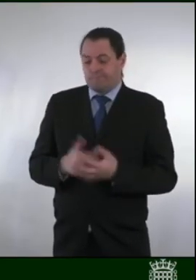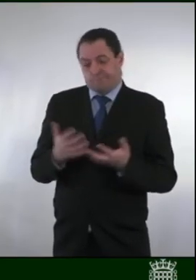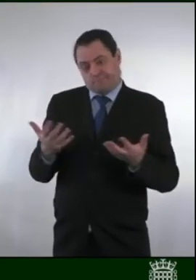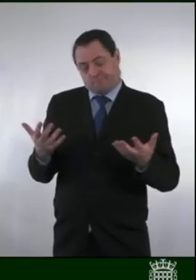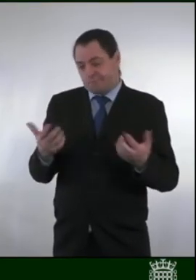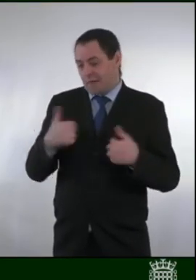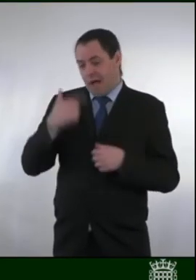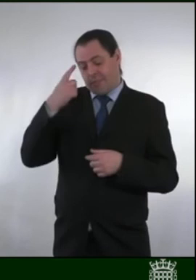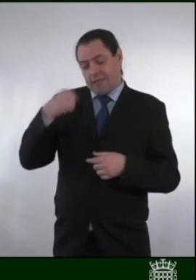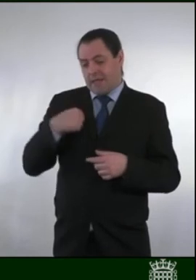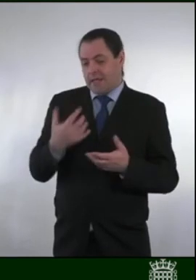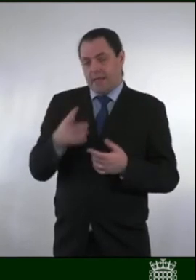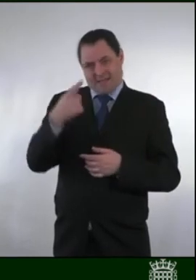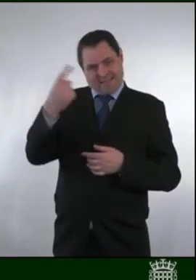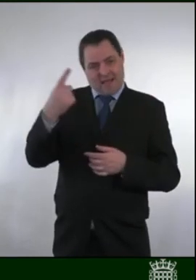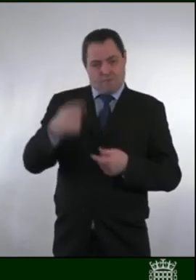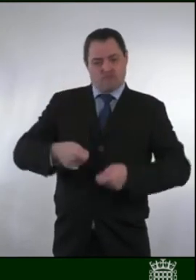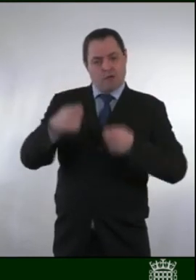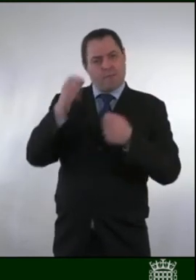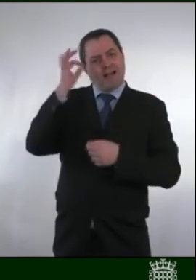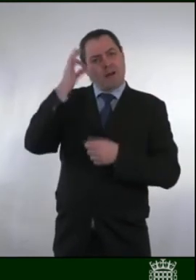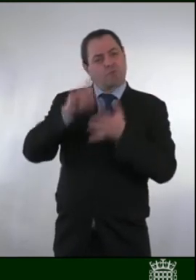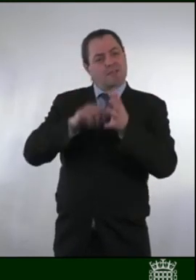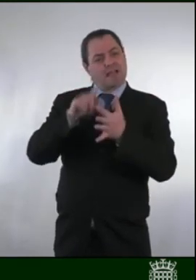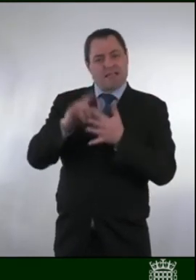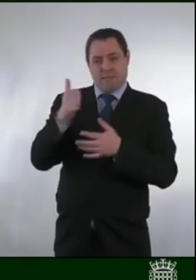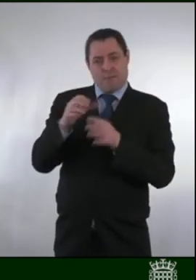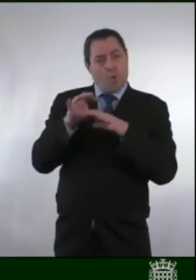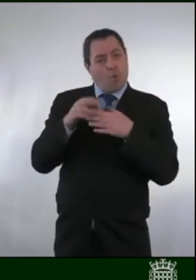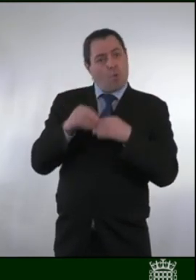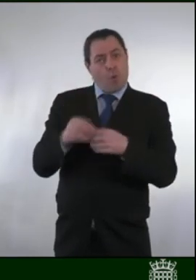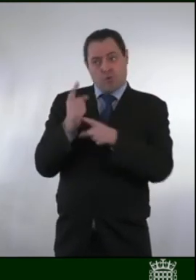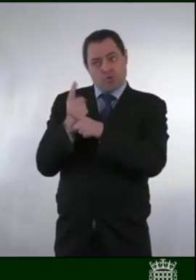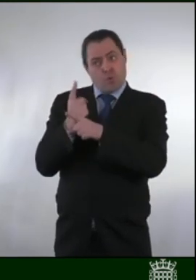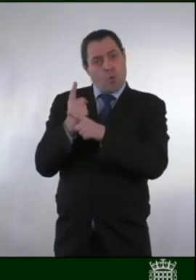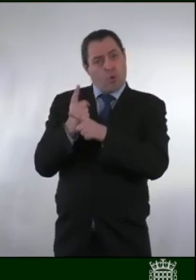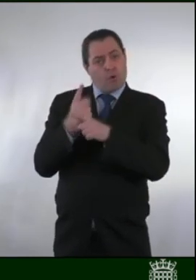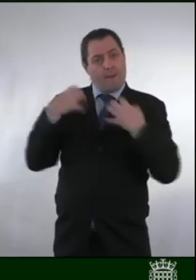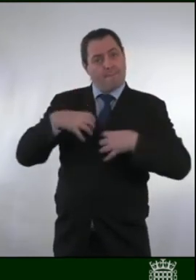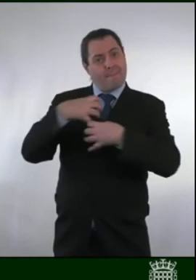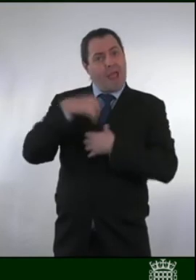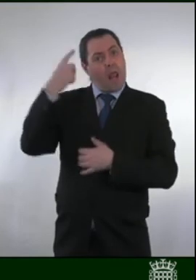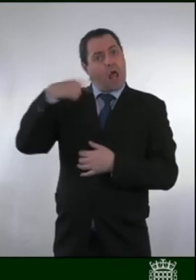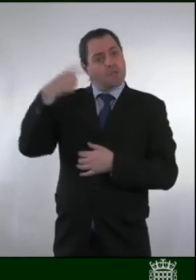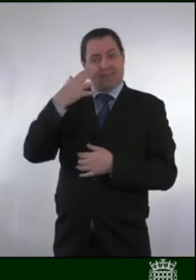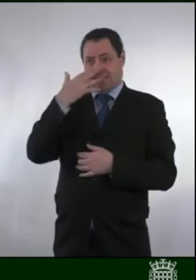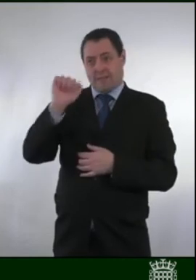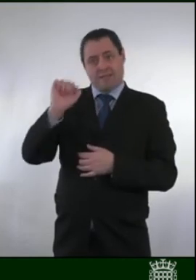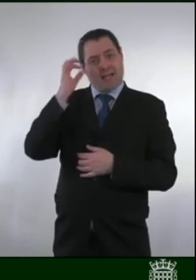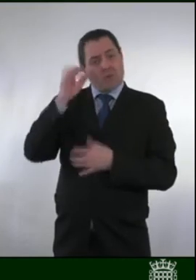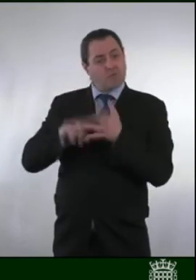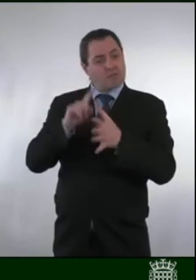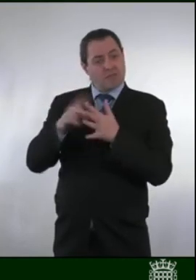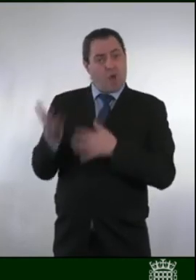I think that when she raises council tax, perhaps she could have a word with her friend, the Mayor of London, who's threatening to put up his council tax